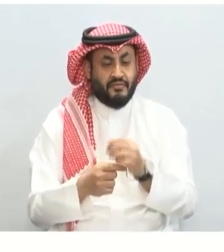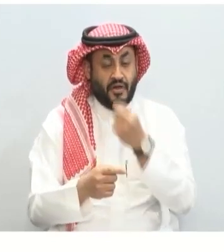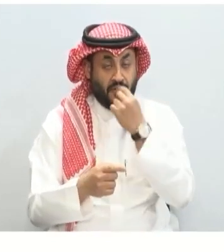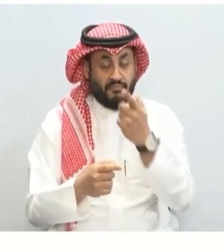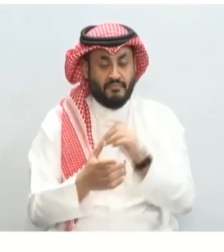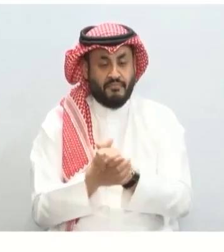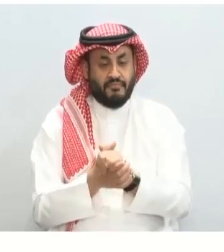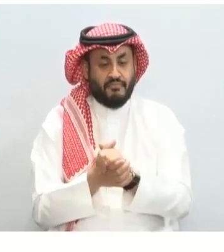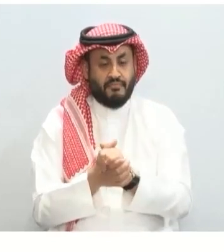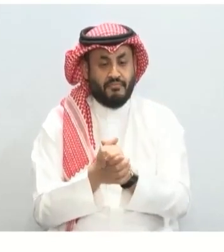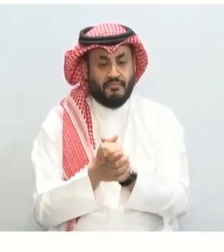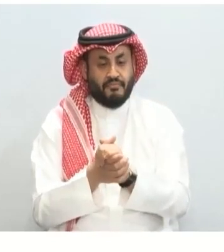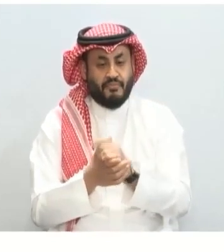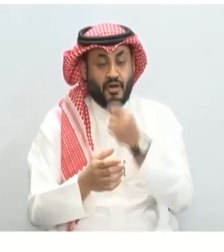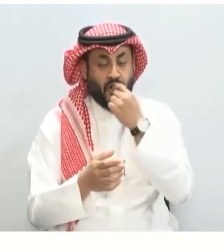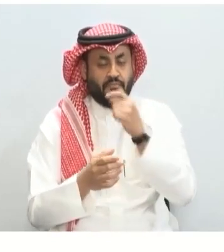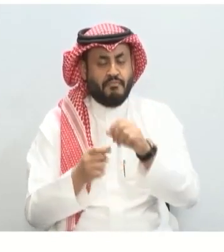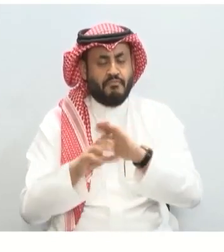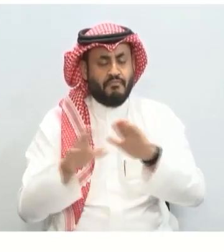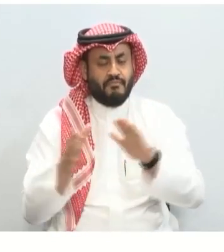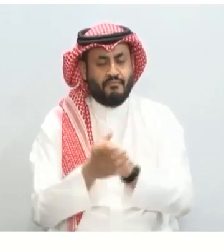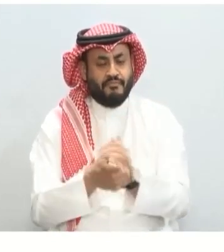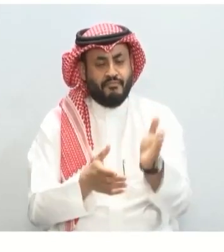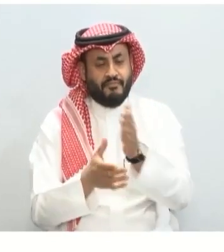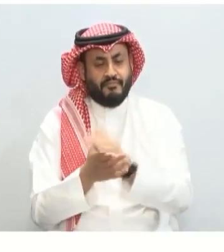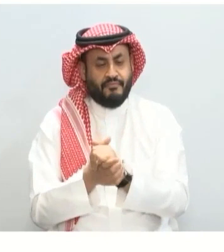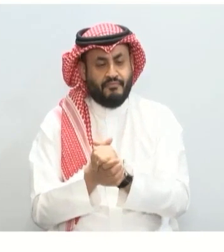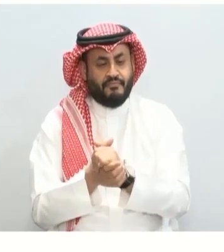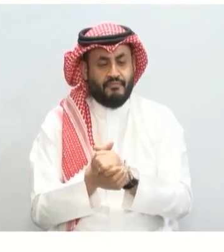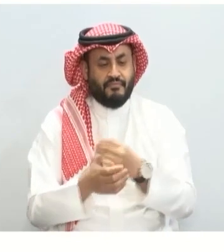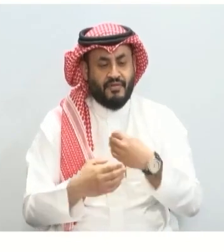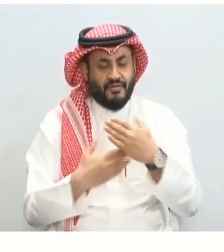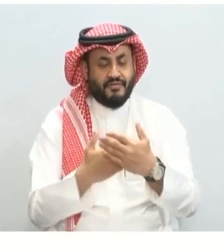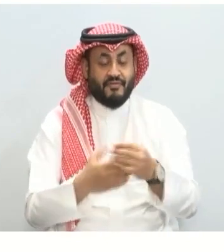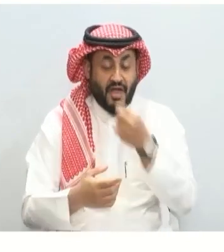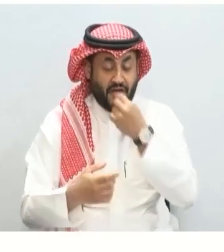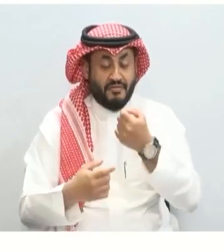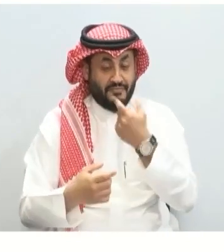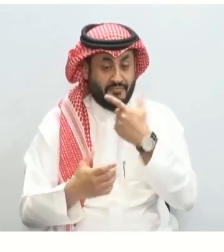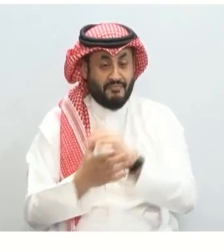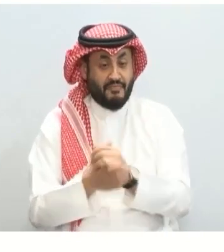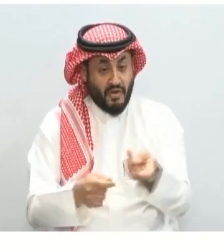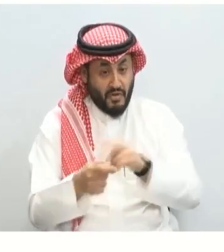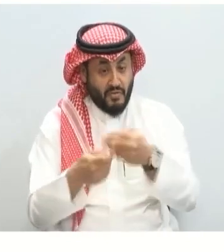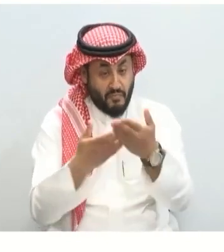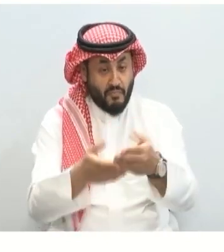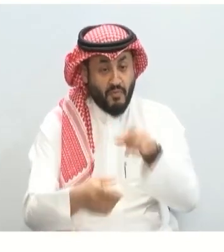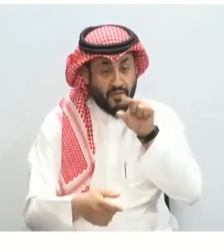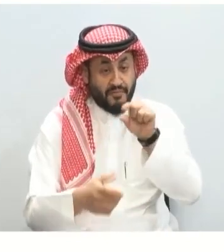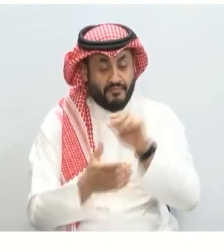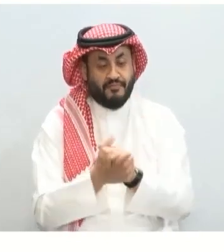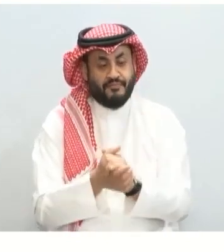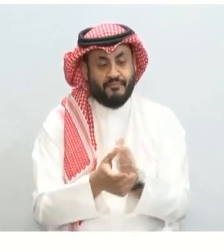I don't think I've ever had such a gourmet meal. Fadwa, I'm so glad you're enjoying it. Can I give you some more of the chicken?